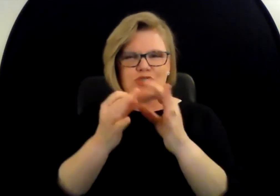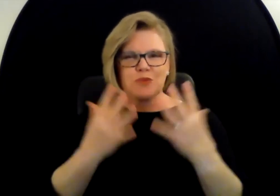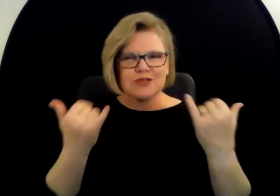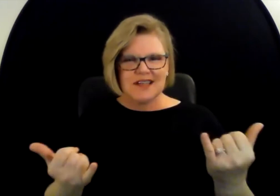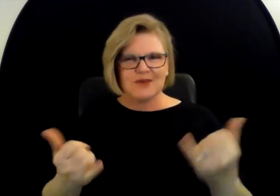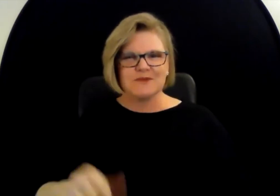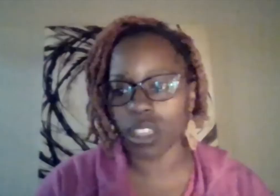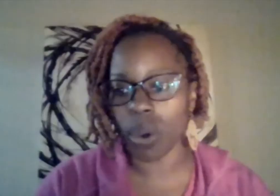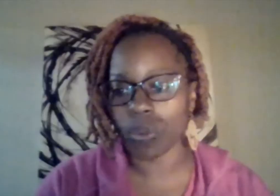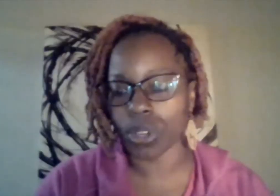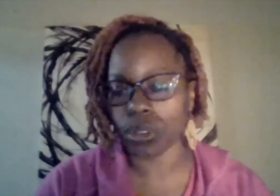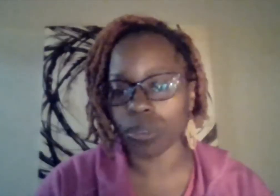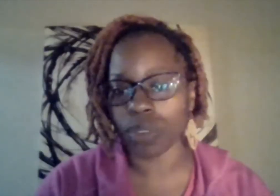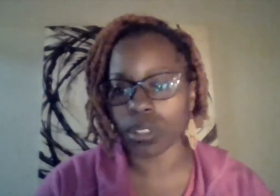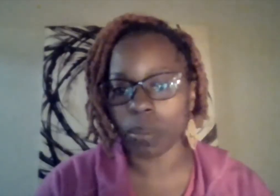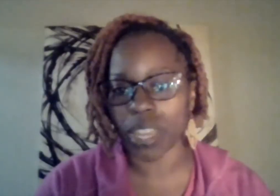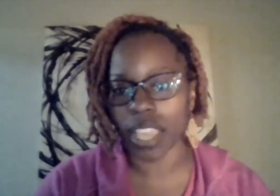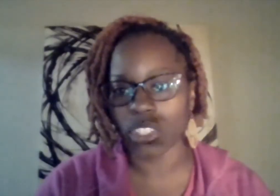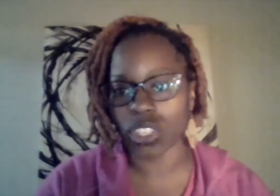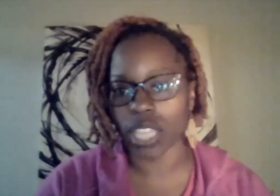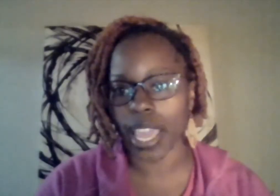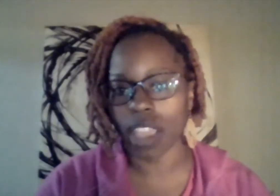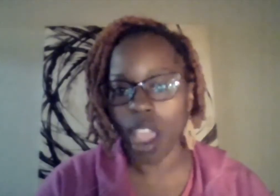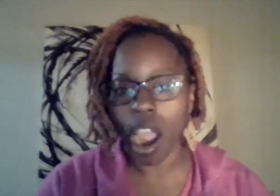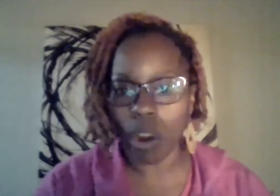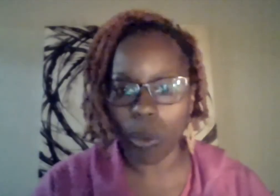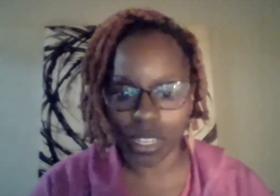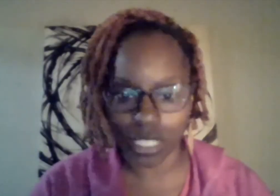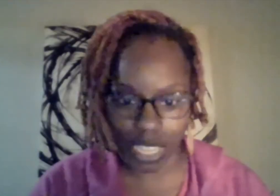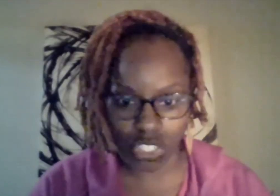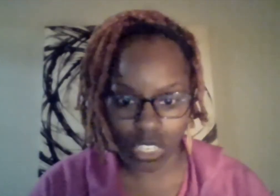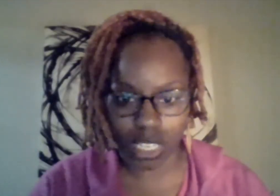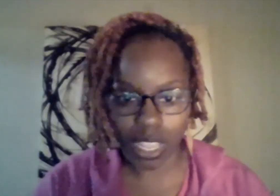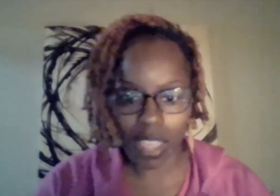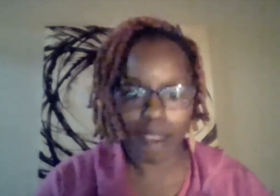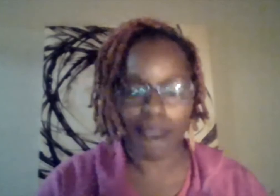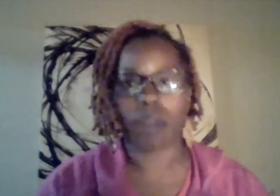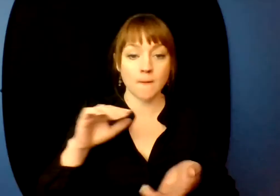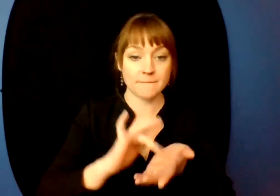with naloxone, it is the overdose reversal medication that our organization